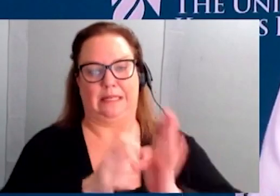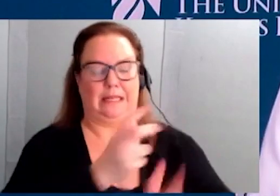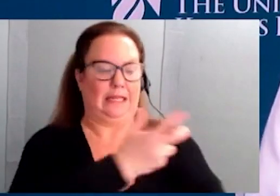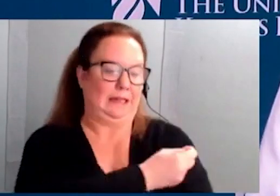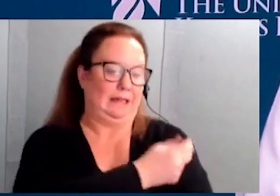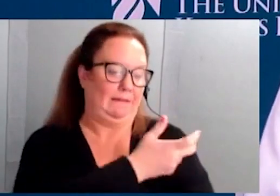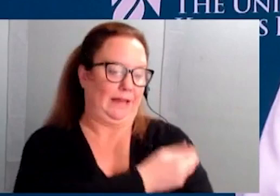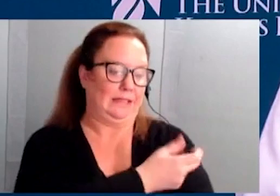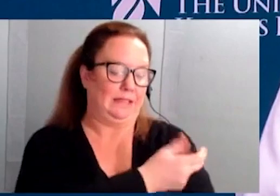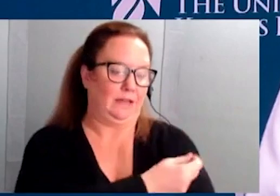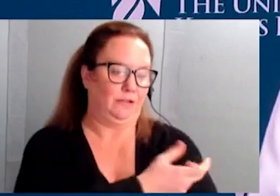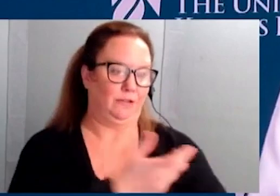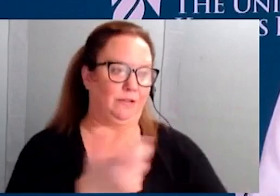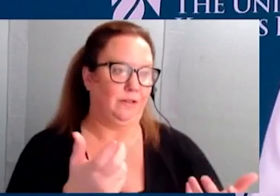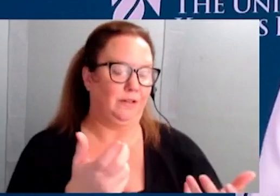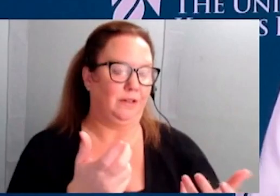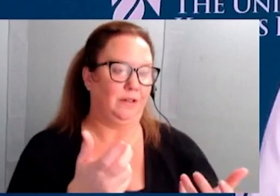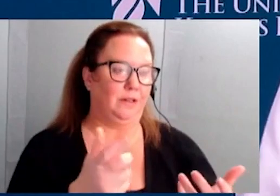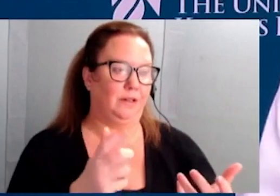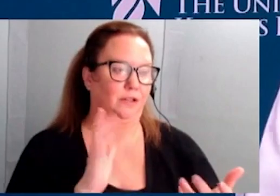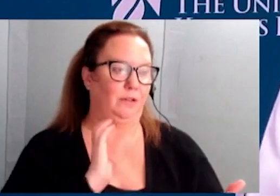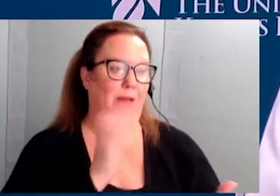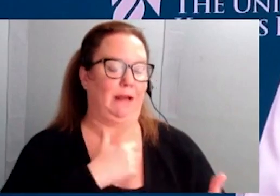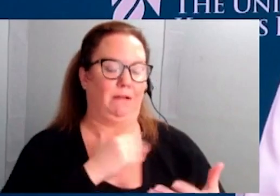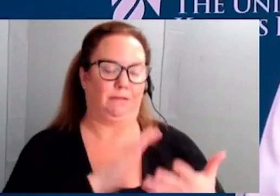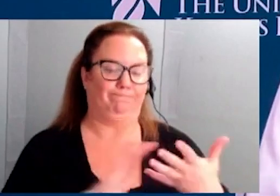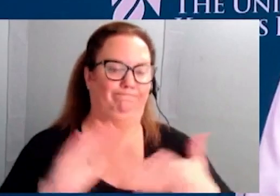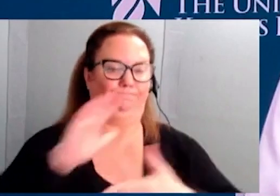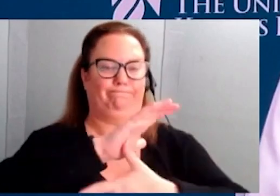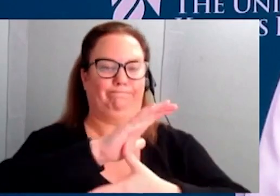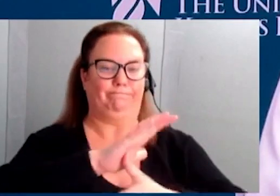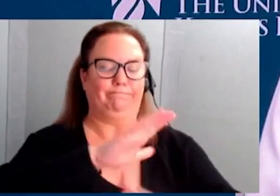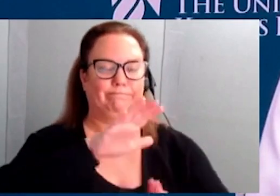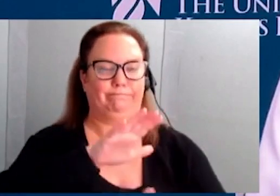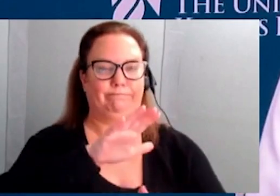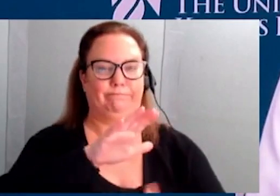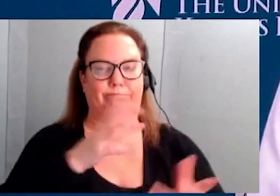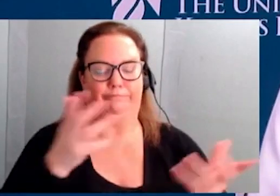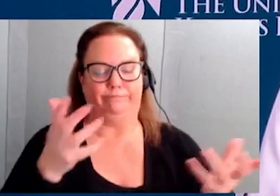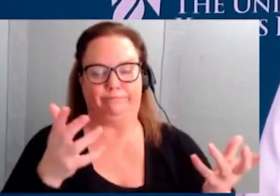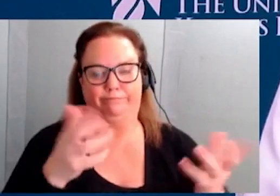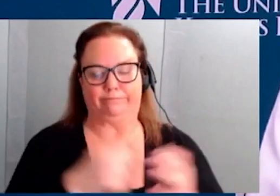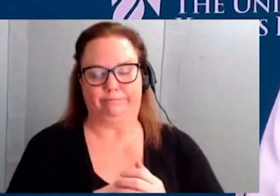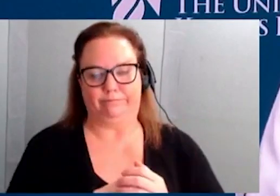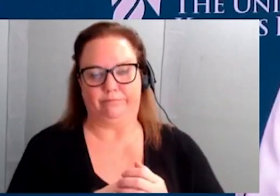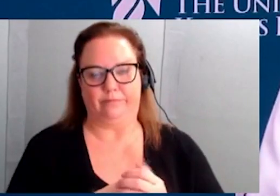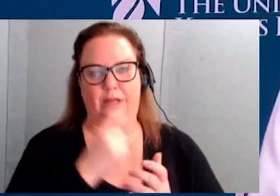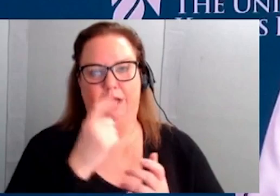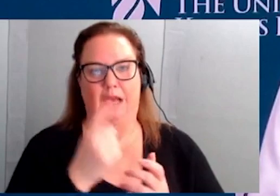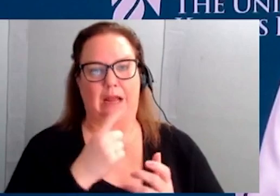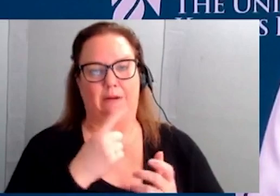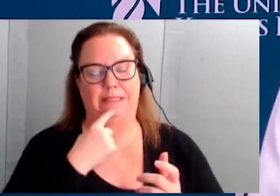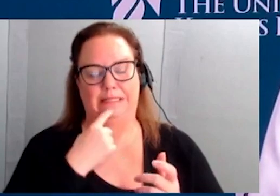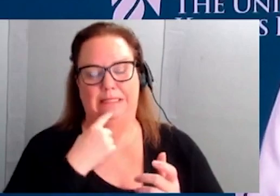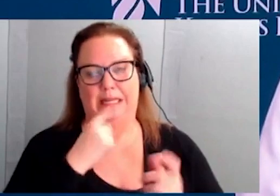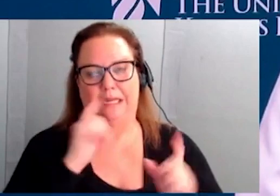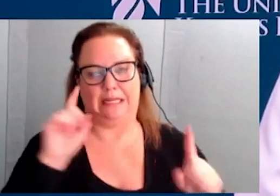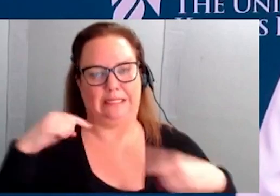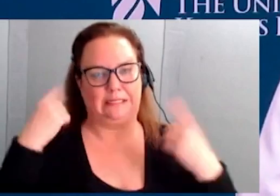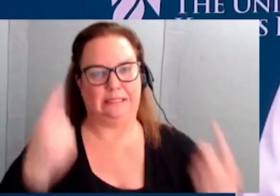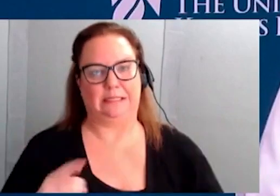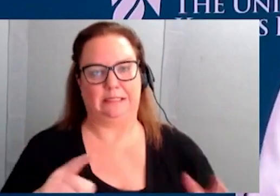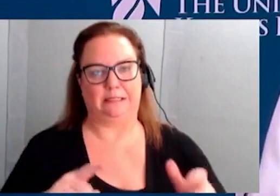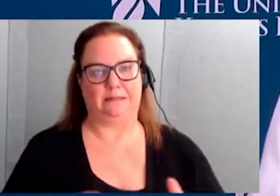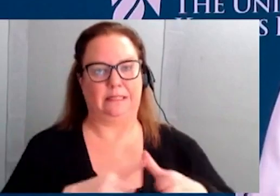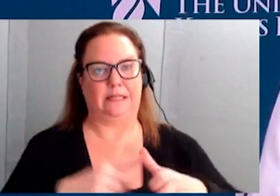vaccination should be a priority. And you know, I always have been beating the drum since day one that if